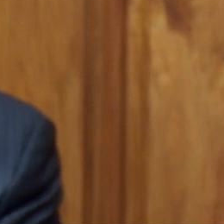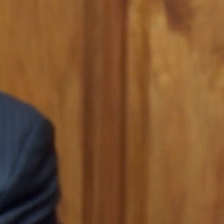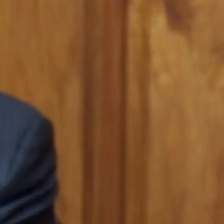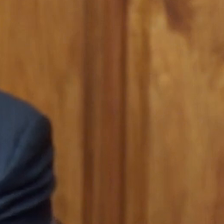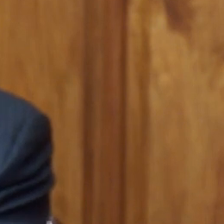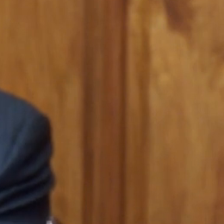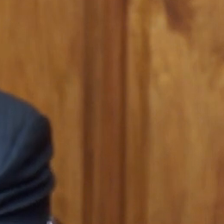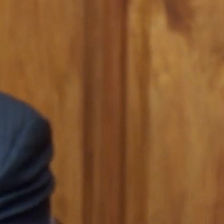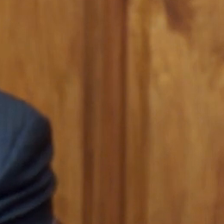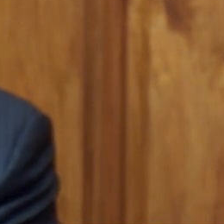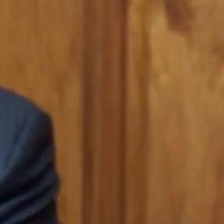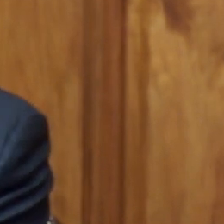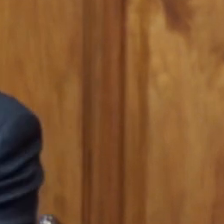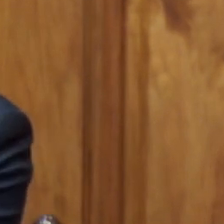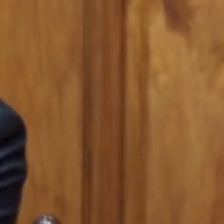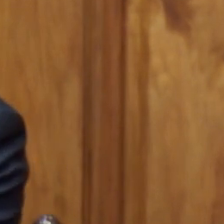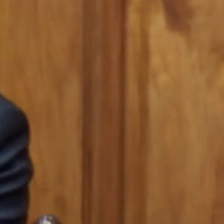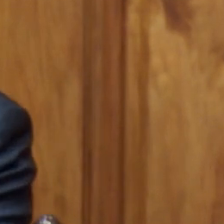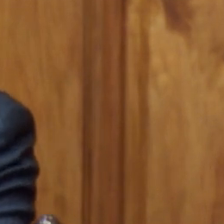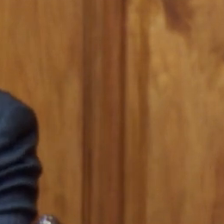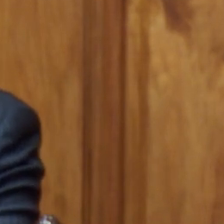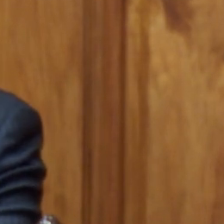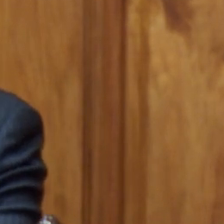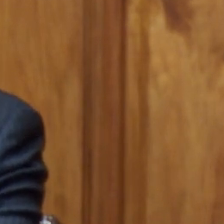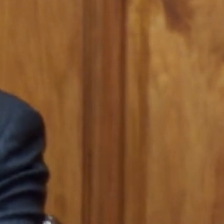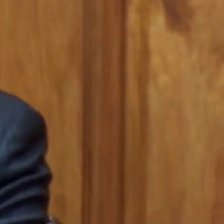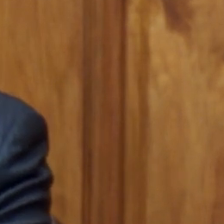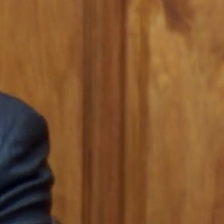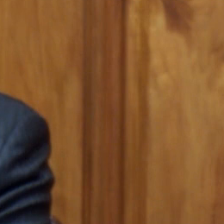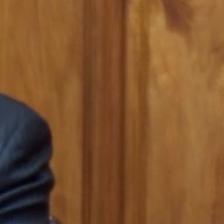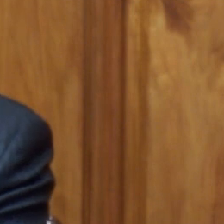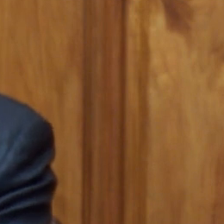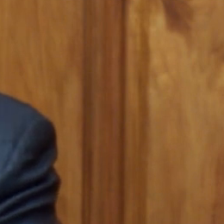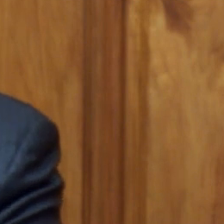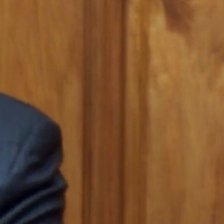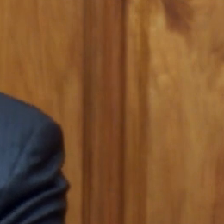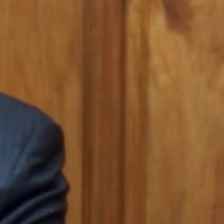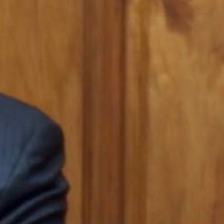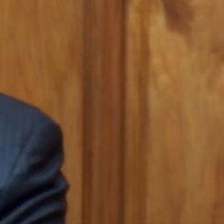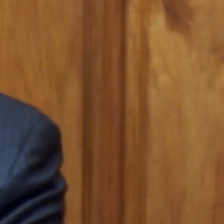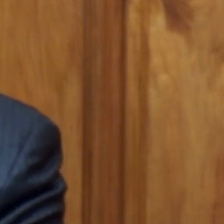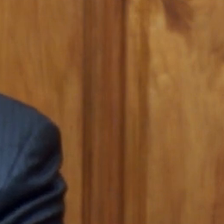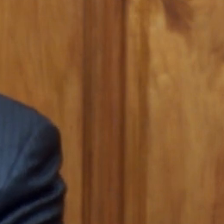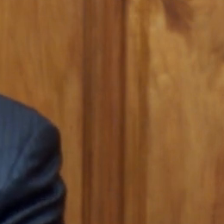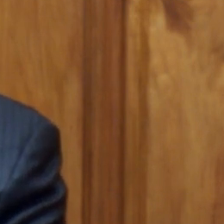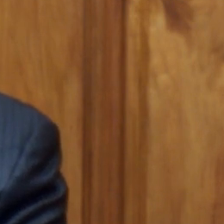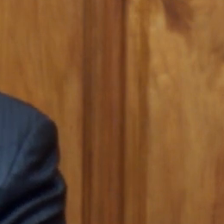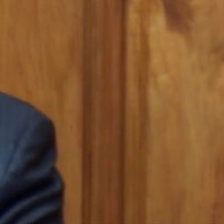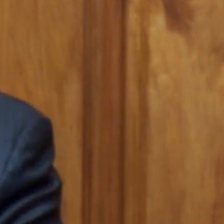then in the same instant, they belittle what we are proposing in this budget to address that exact